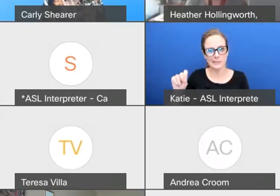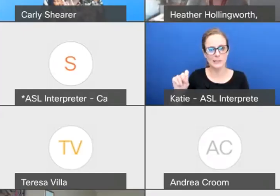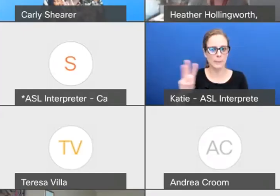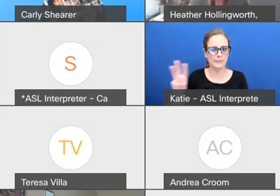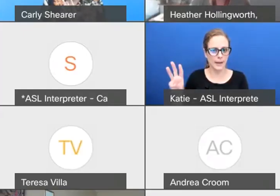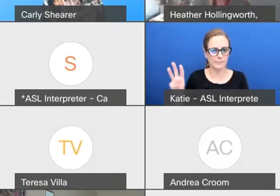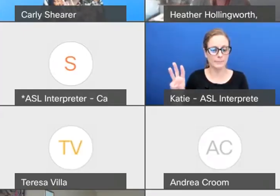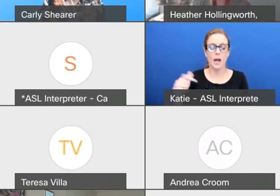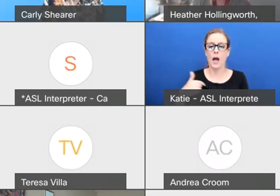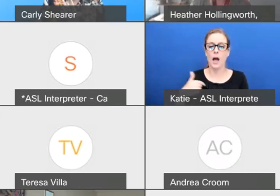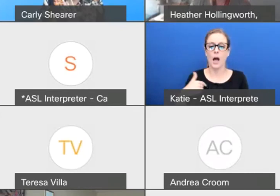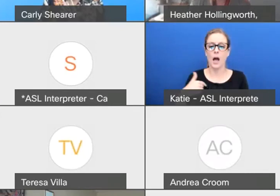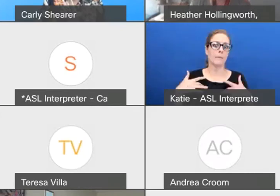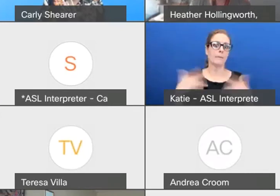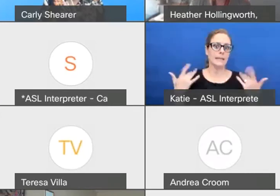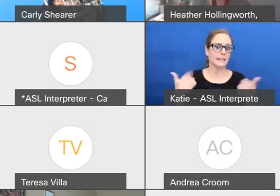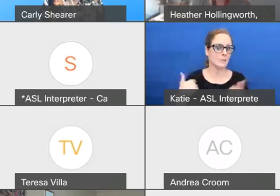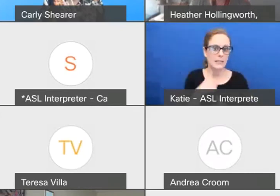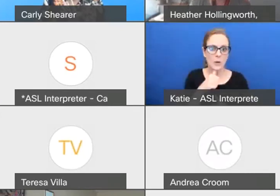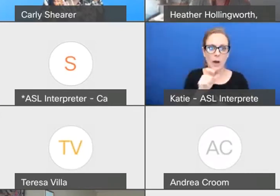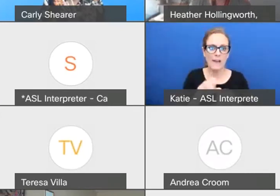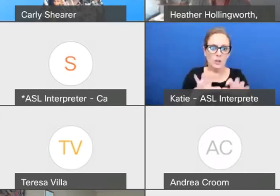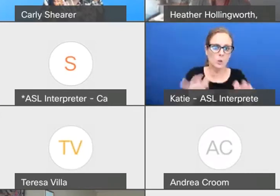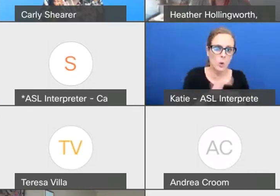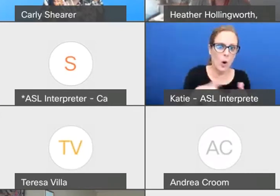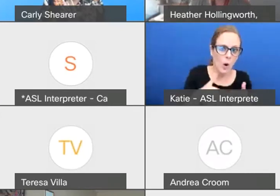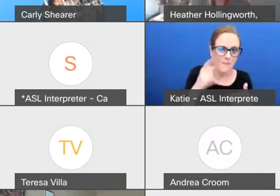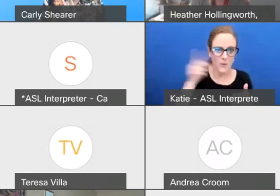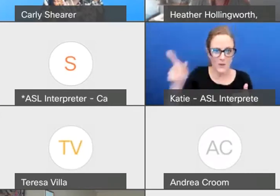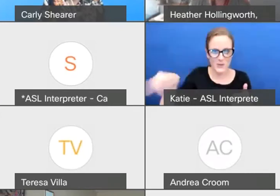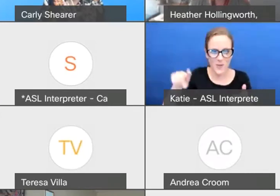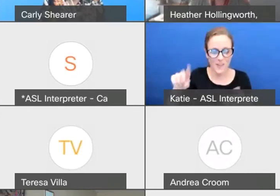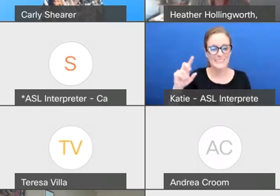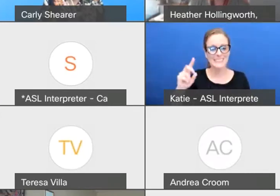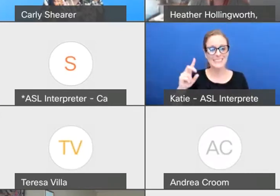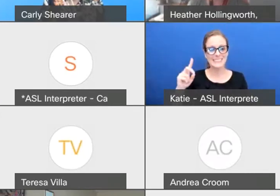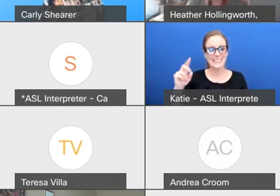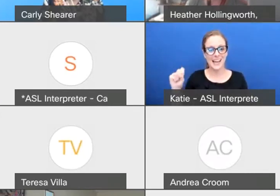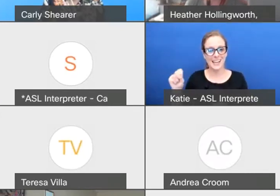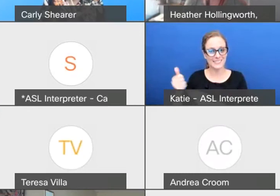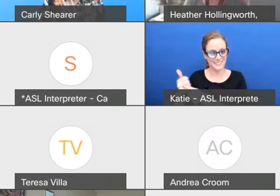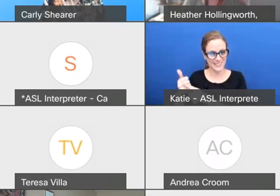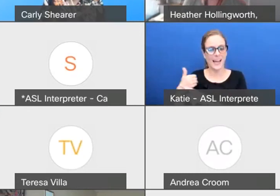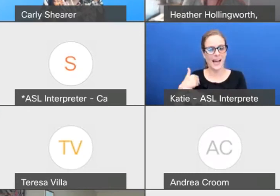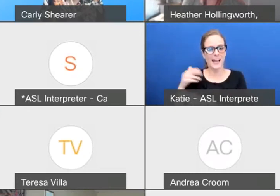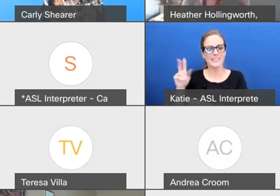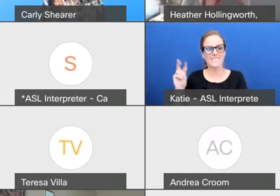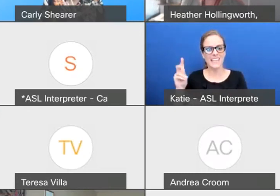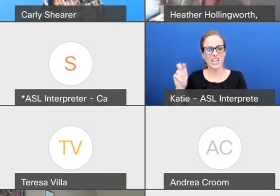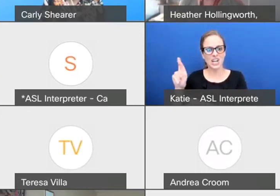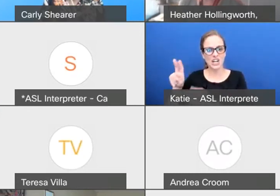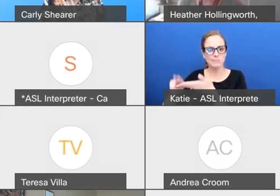pleased that we don't have to do all of them for all of you guys. DDS has a vendor that they are